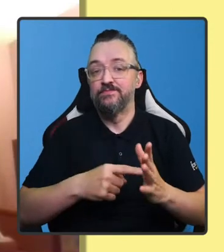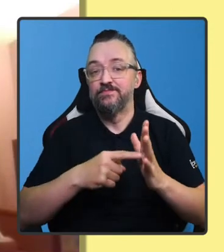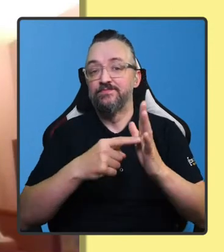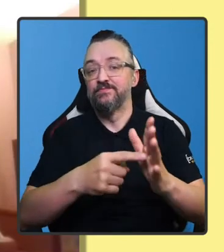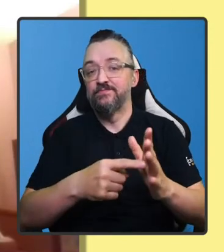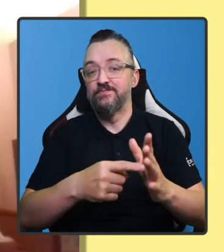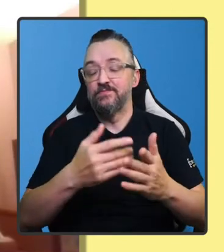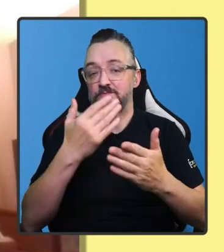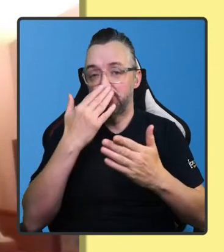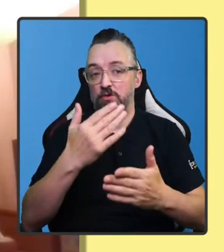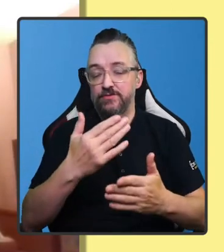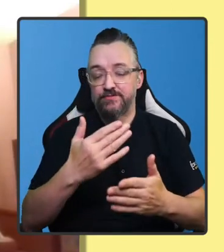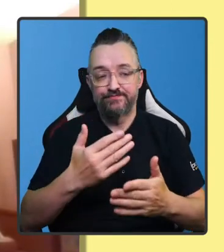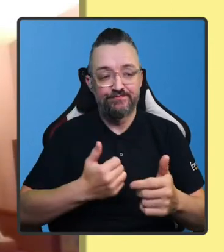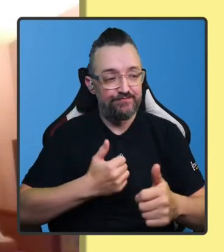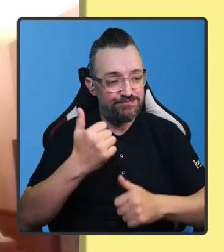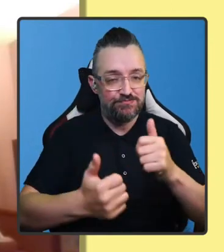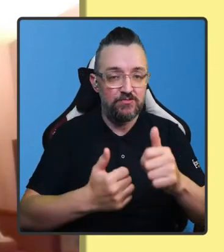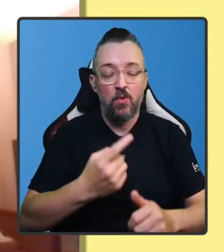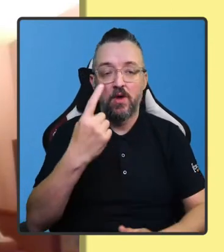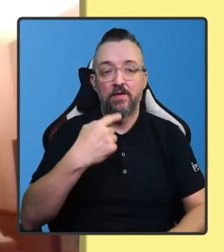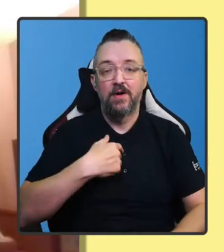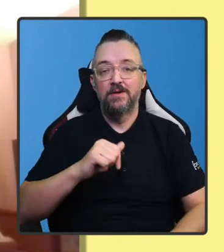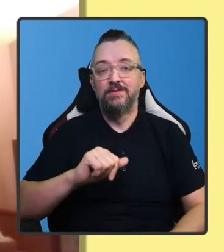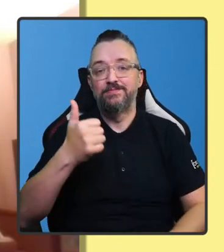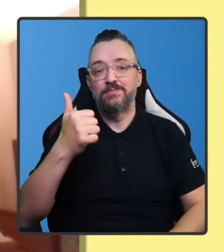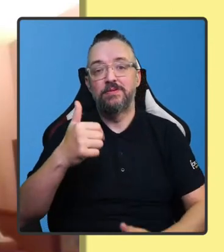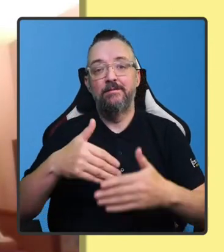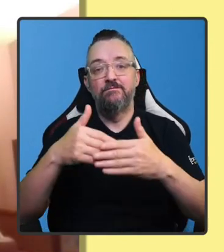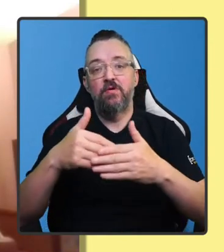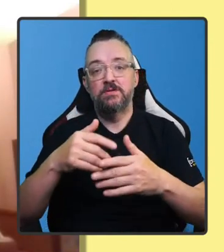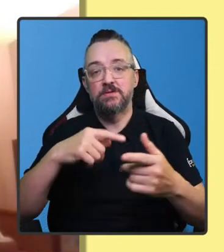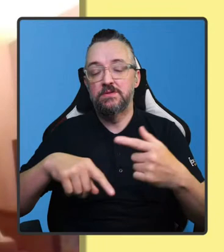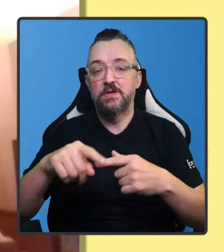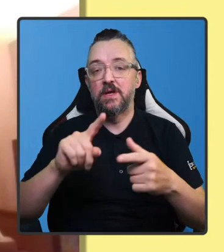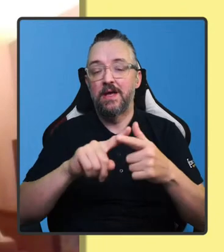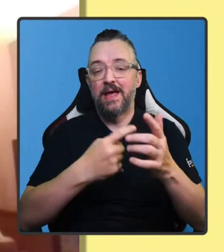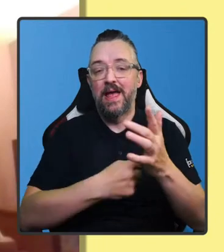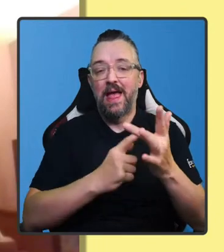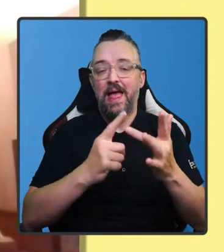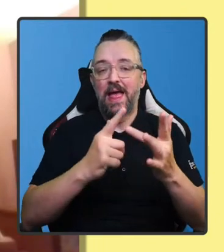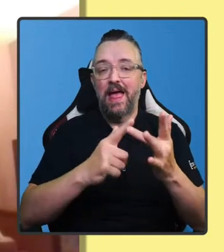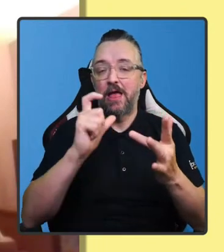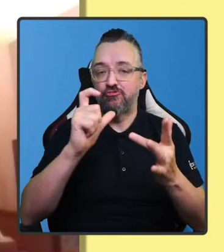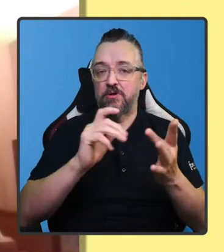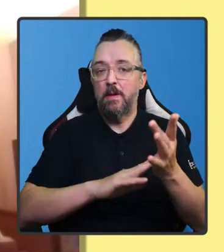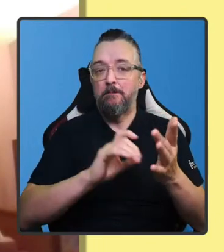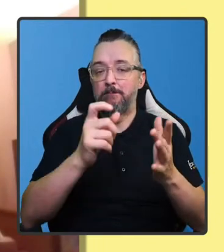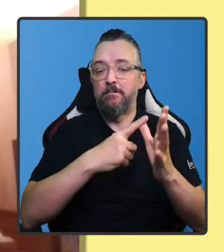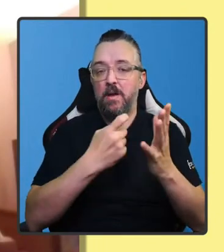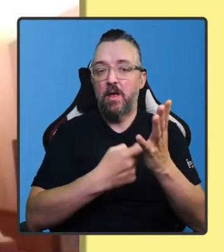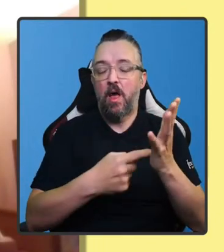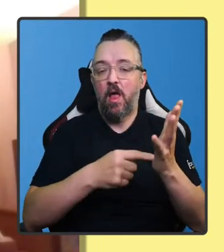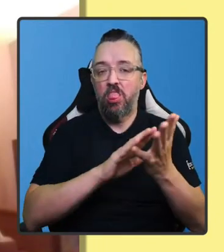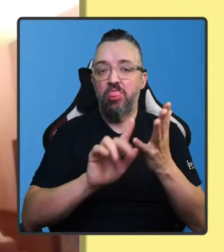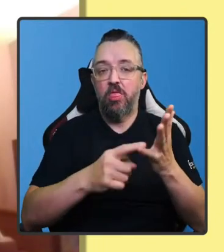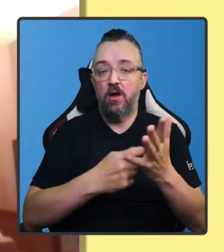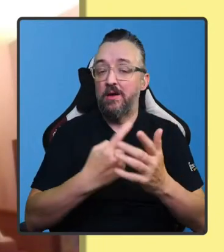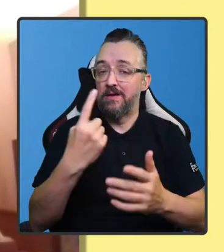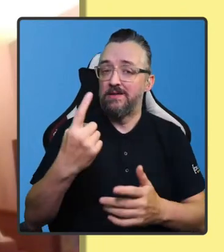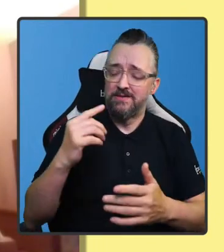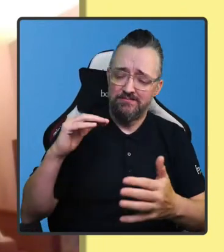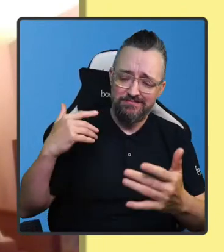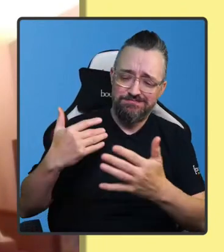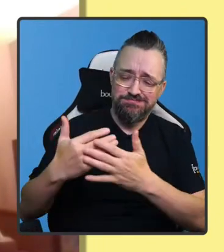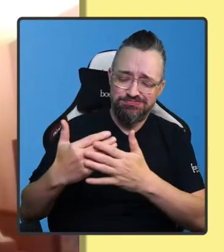tribute to one of our dear friends in the Clydebank branch, Eric MacArthur. Eric was a long-standing member. He